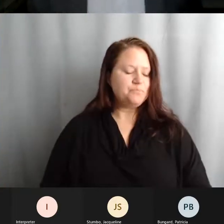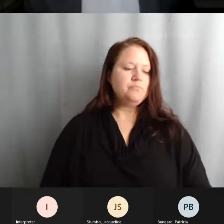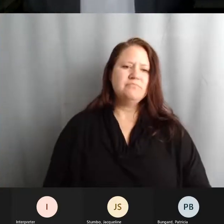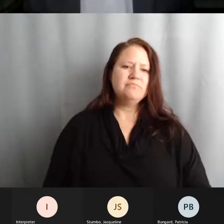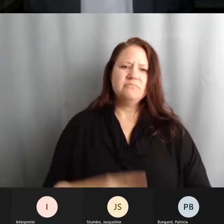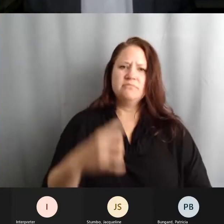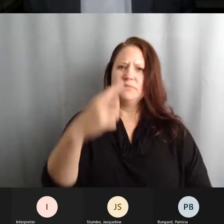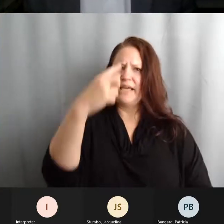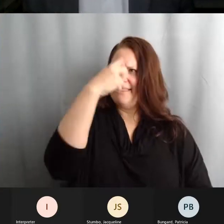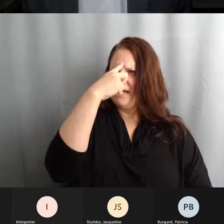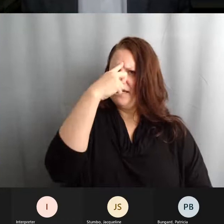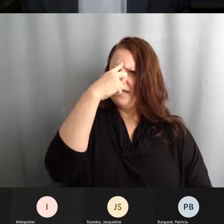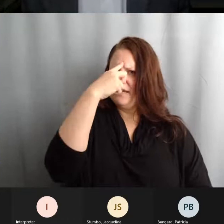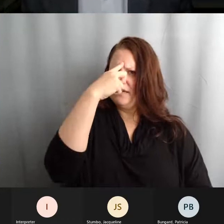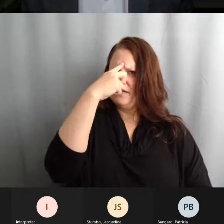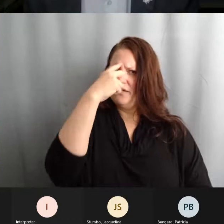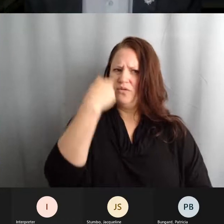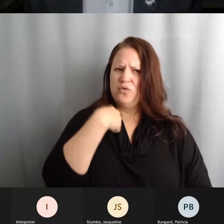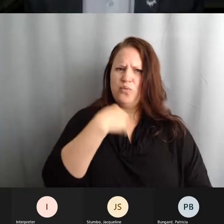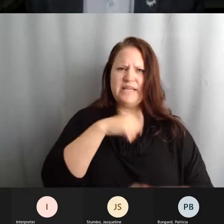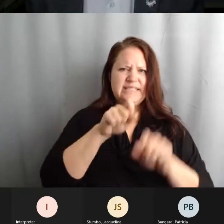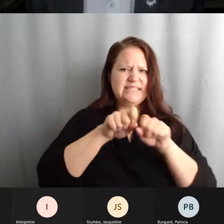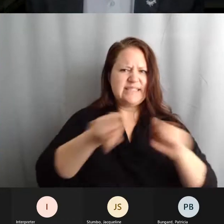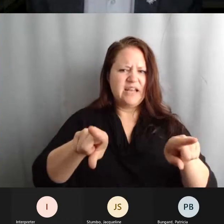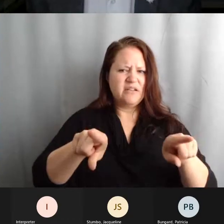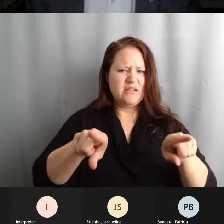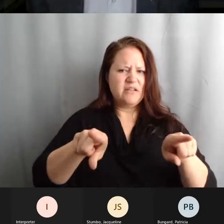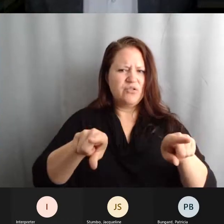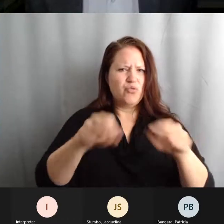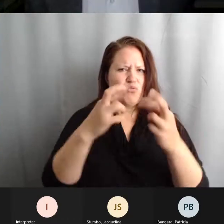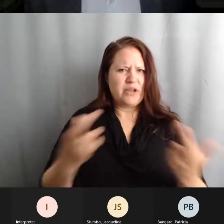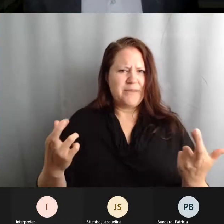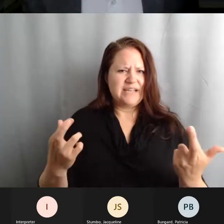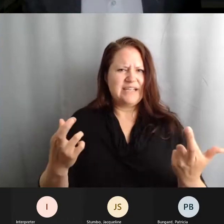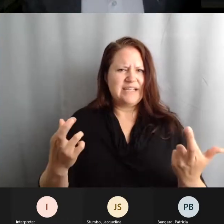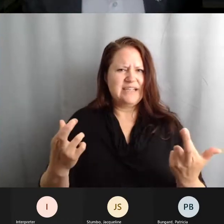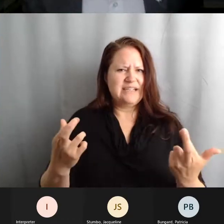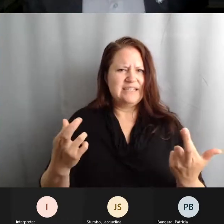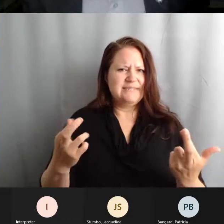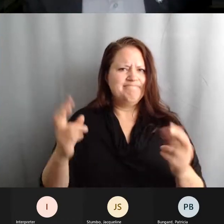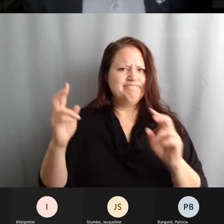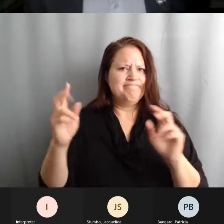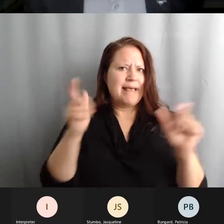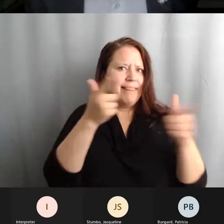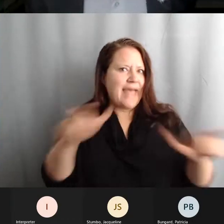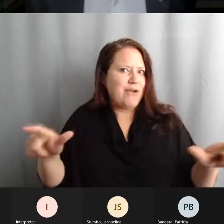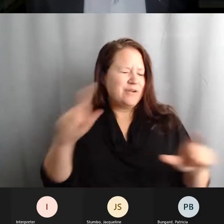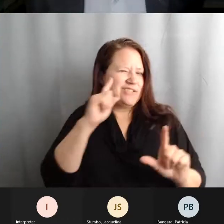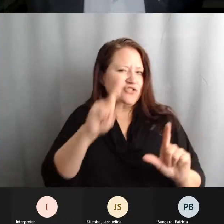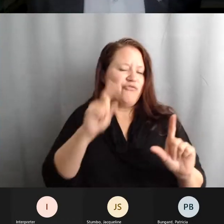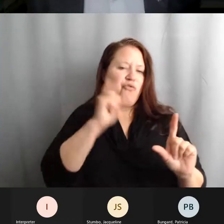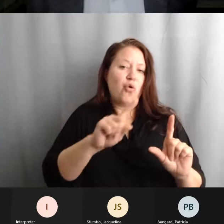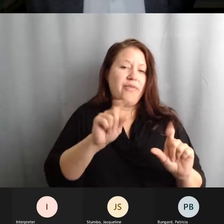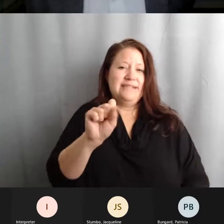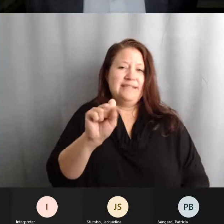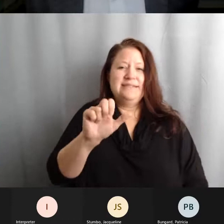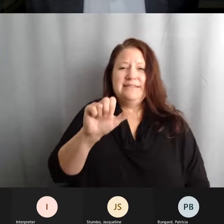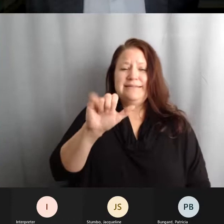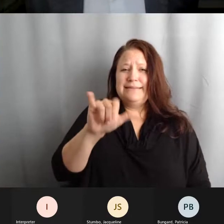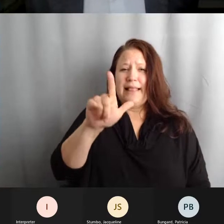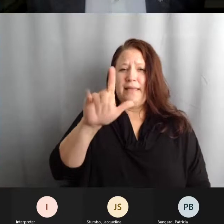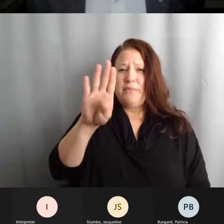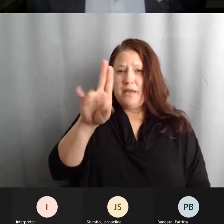think we did send you some recommended language for the syllabus. We can double check that and